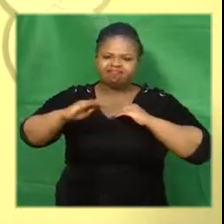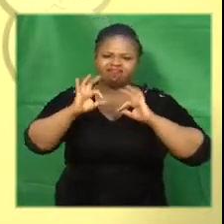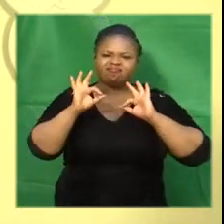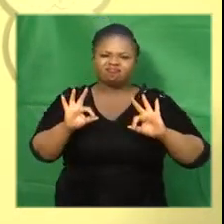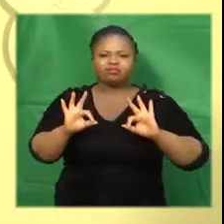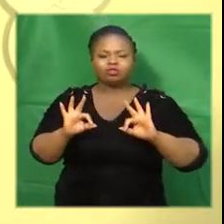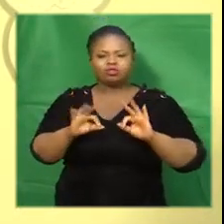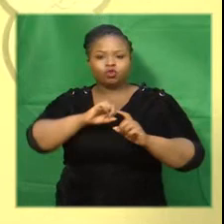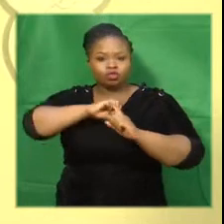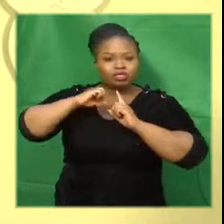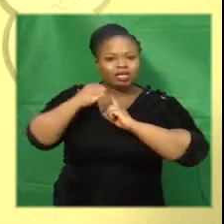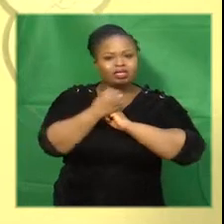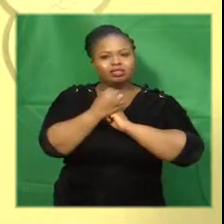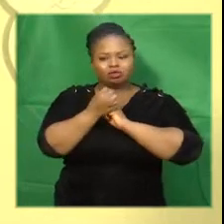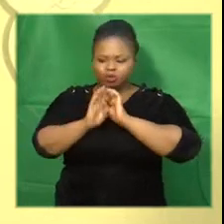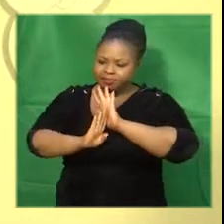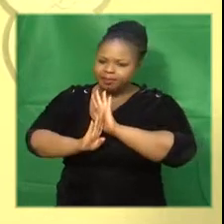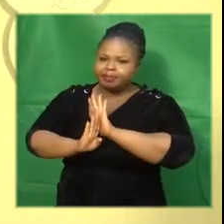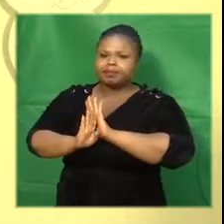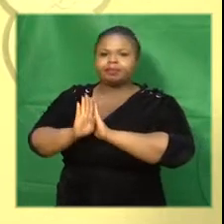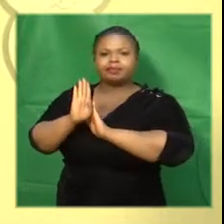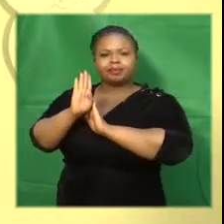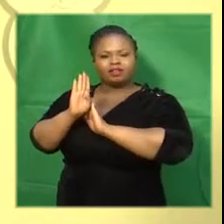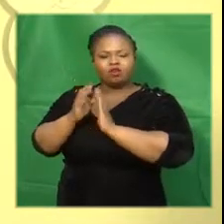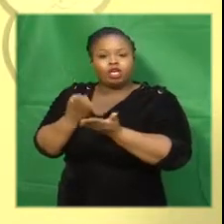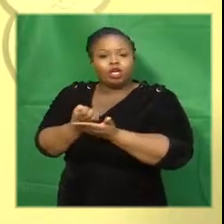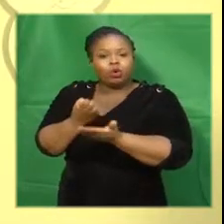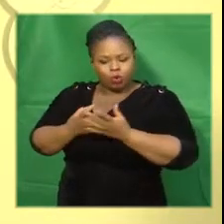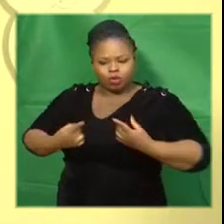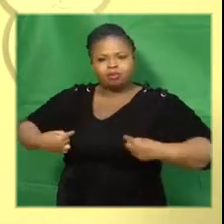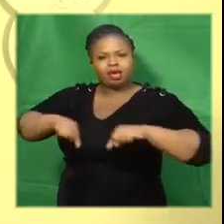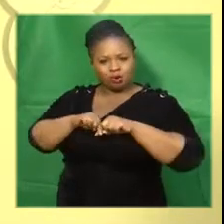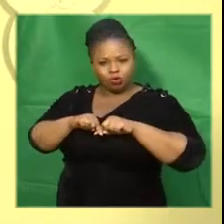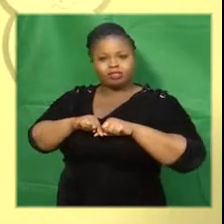and to the growth and sustainability of our economy.